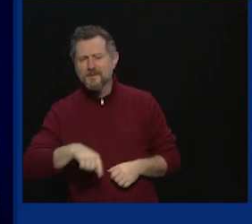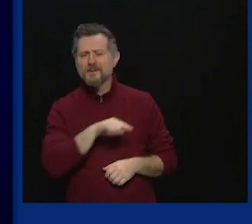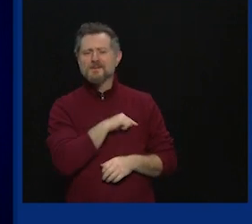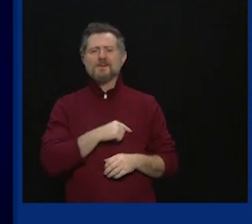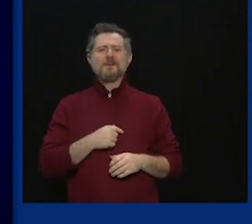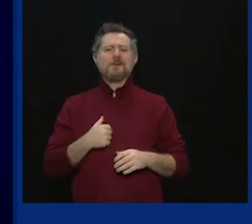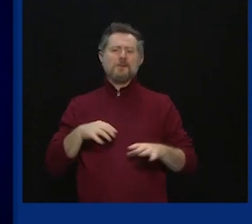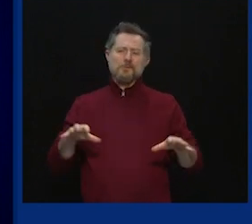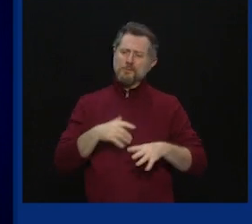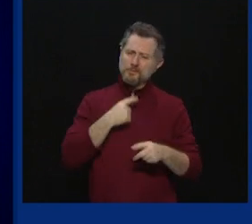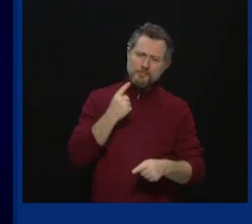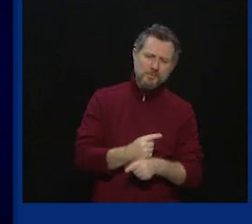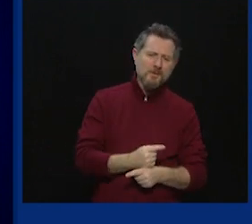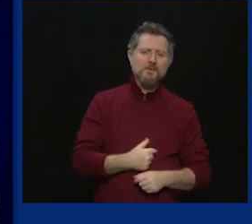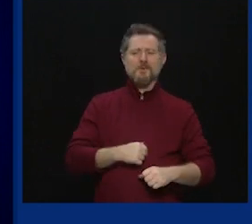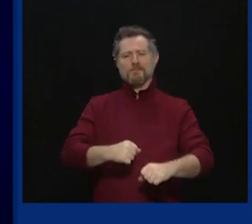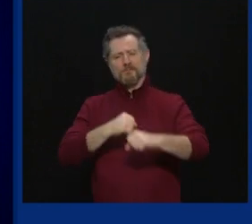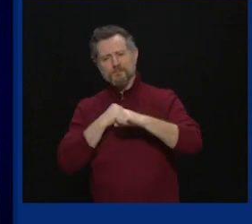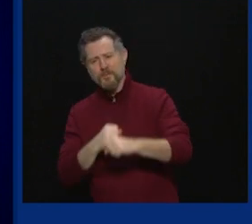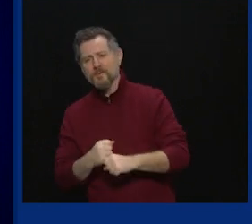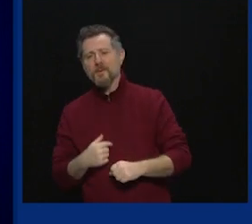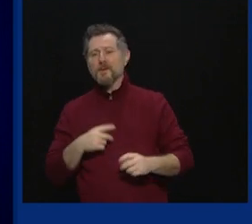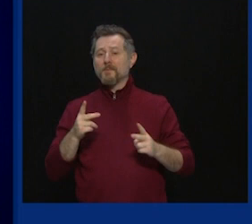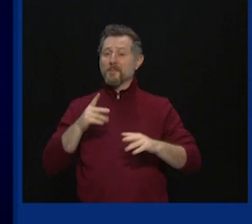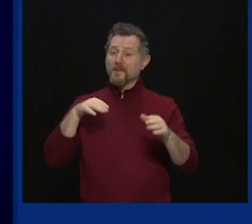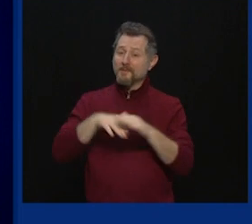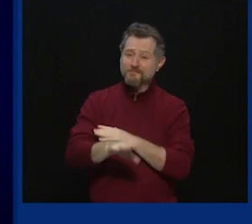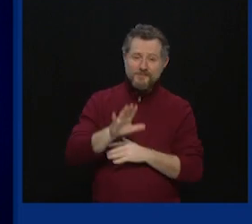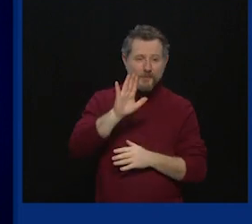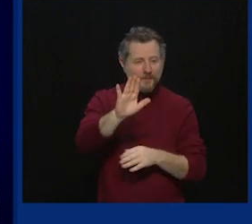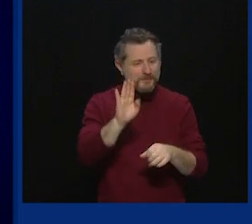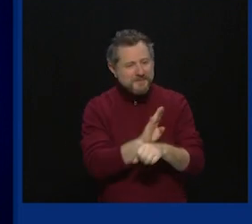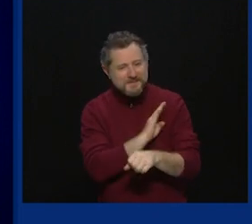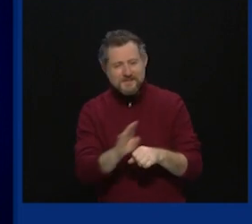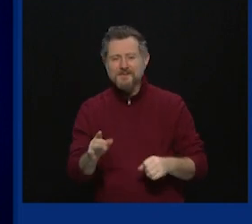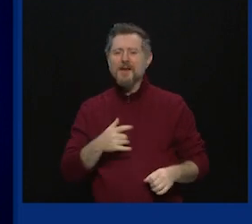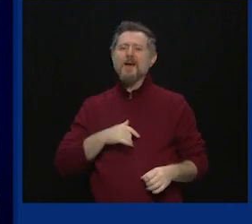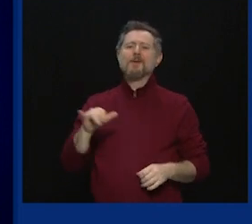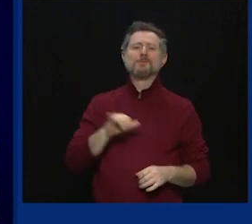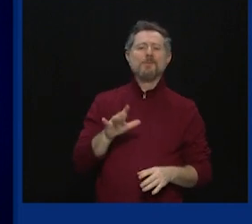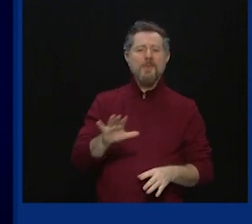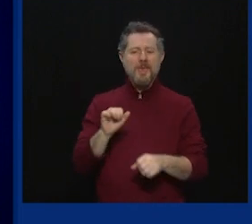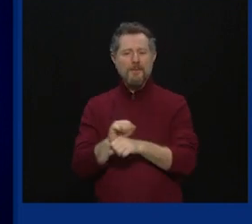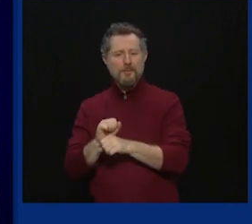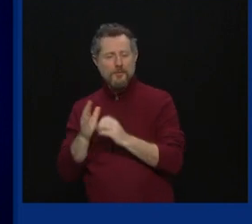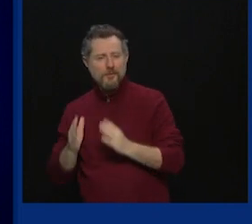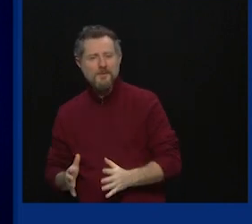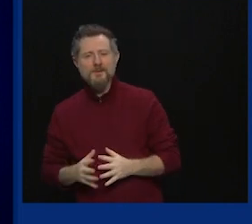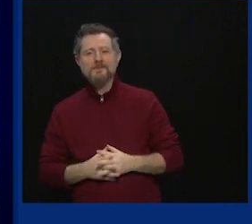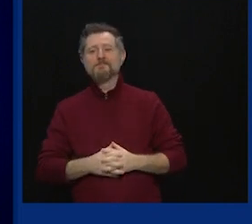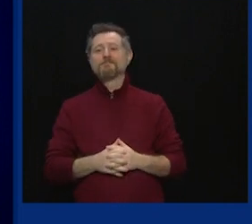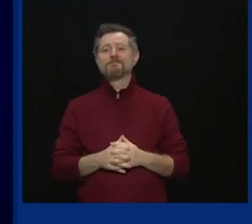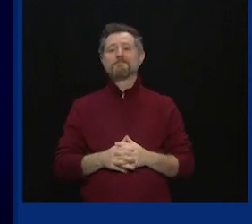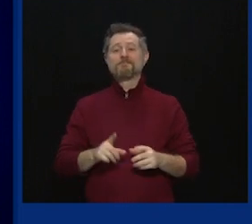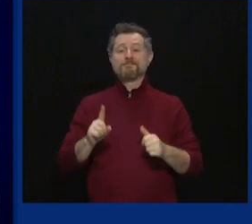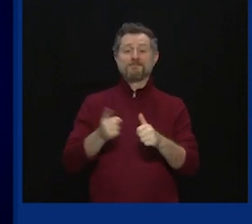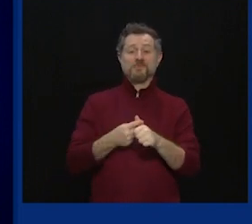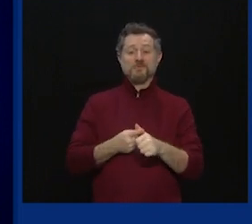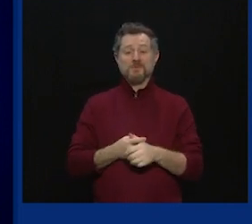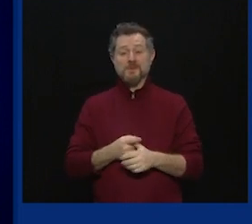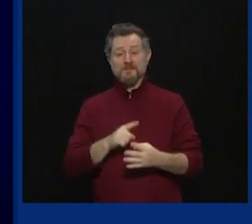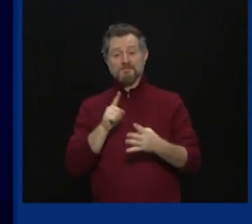not just your patrons, but also your employees. So first of all, I'd like to introduce Mayor Billy Barlow, Mayor of the city